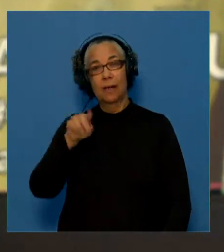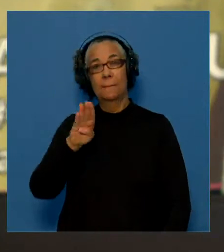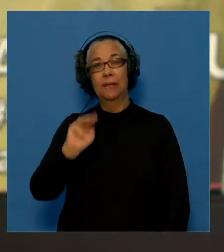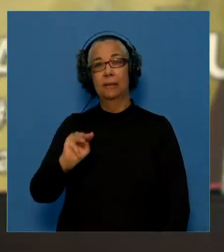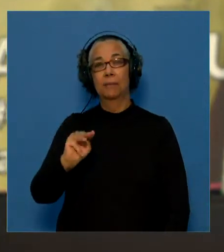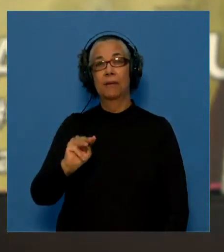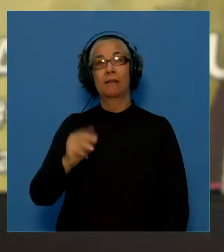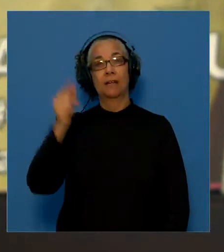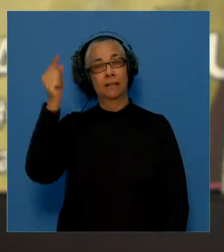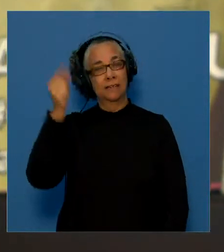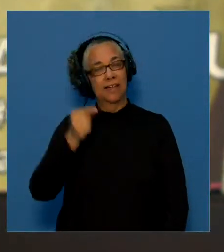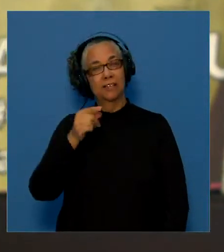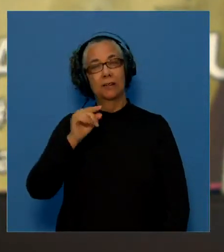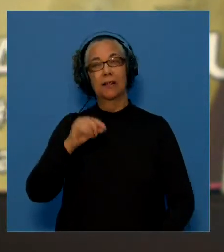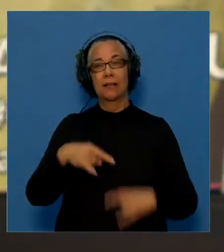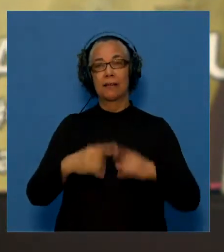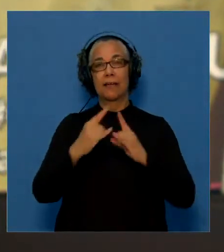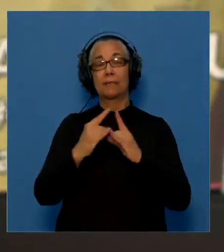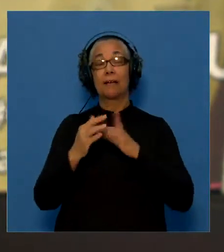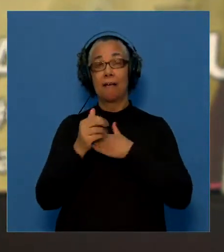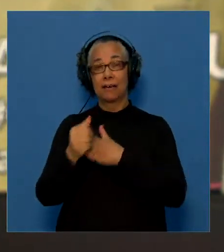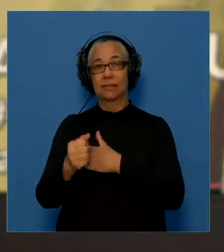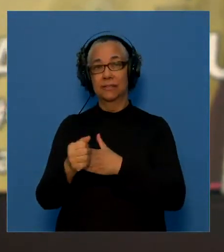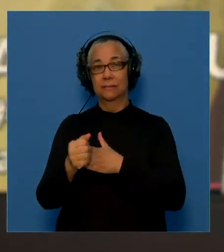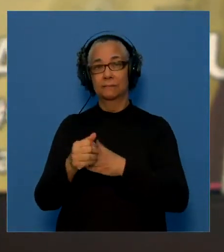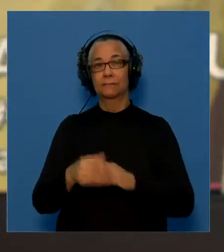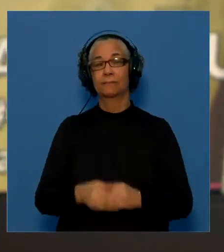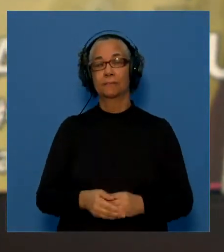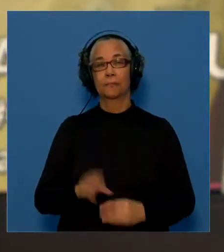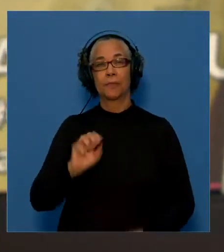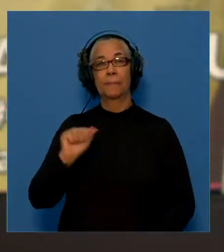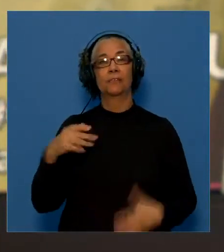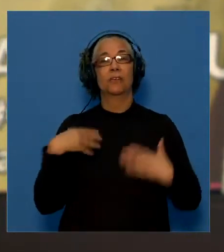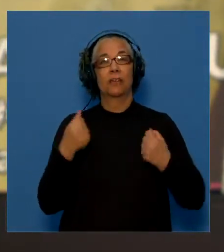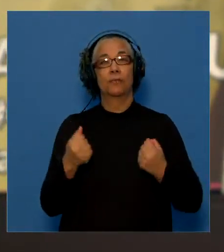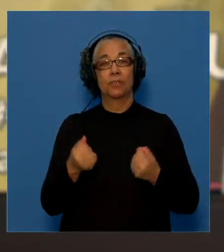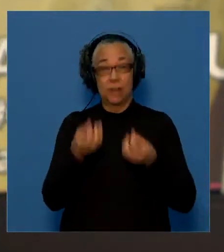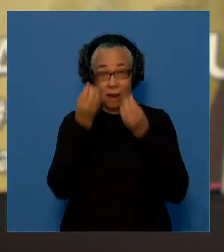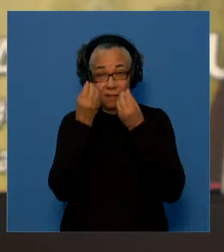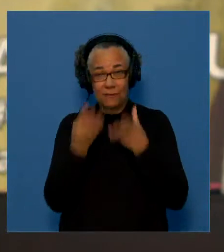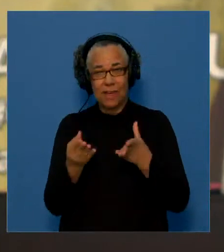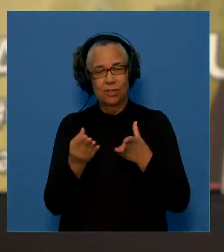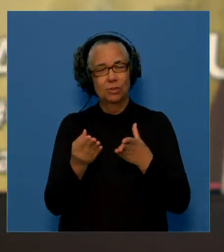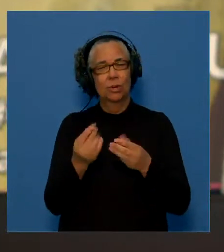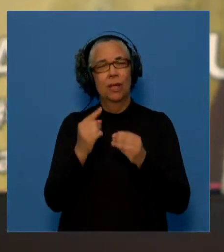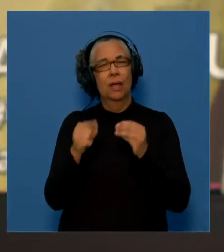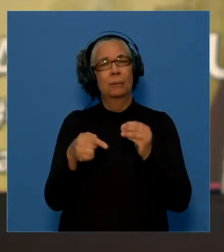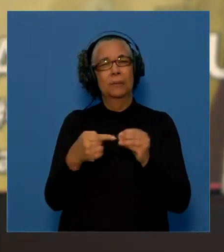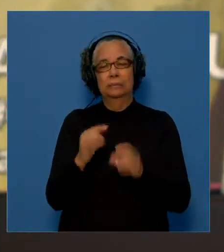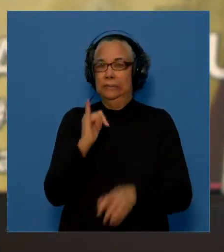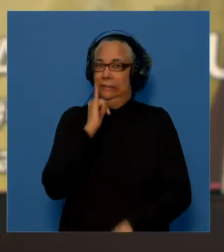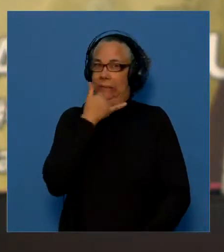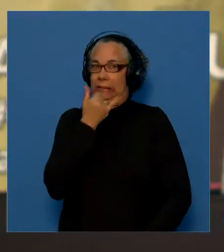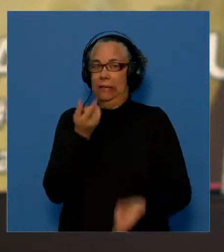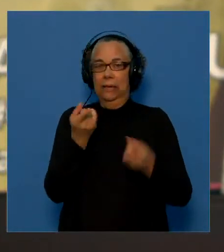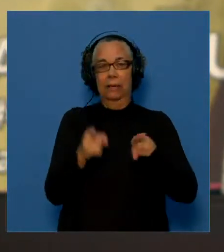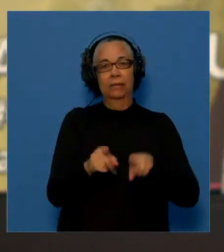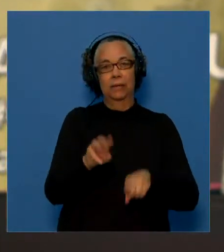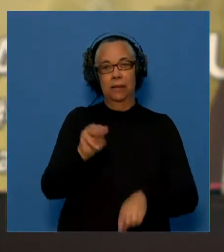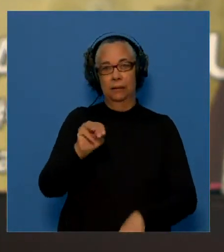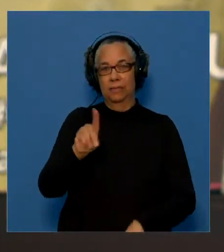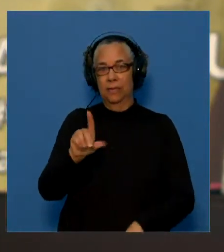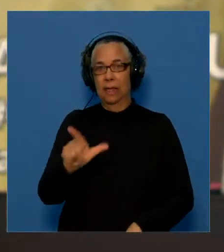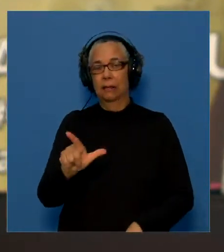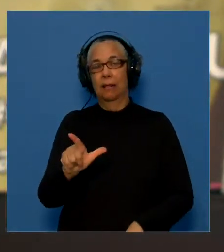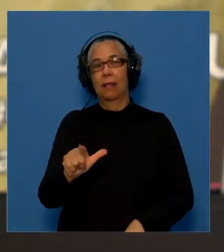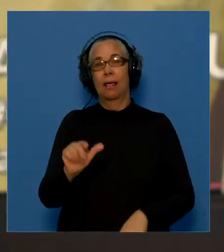gov.bm/camp guidance. The Ministry of Health would also like to advise the public of an unfortunate glitch which occurred at the MDL lab last week that led